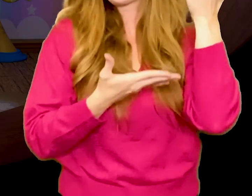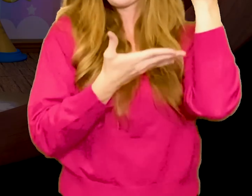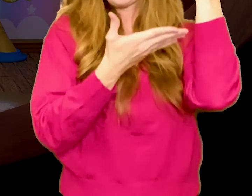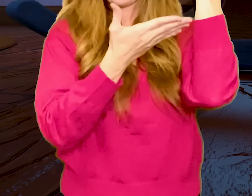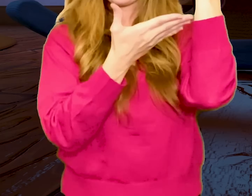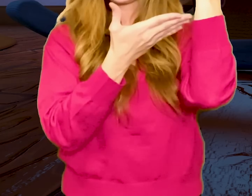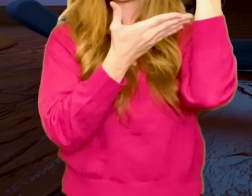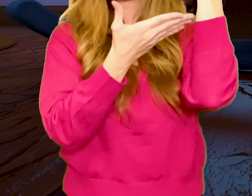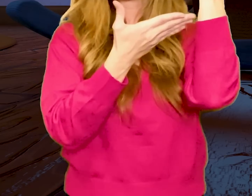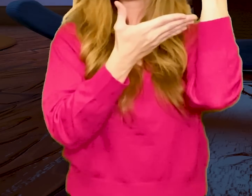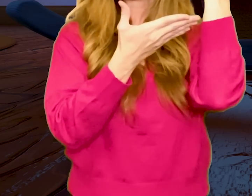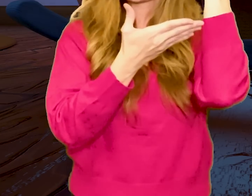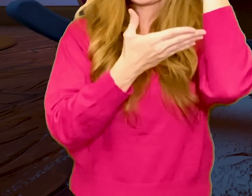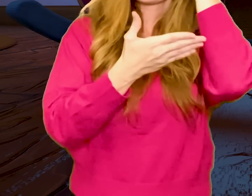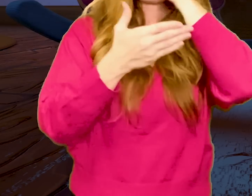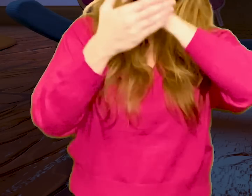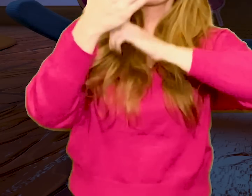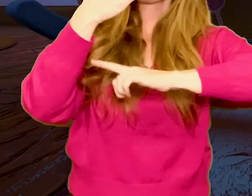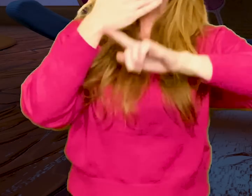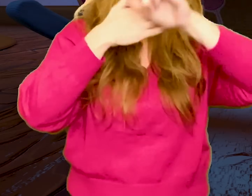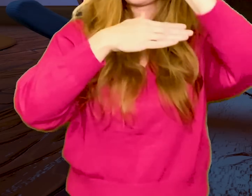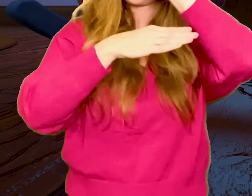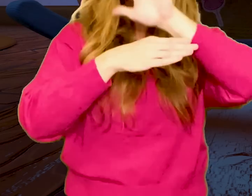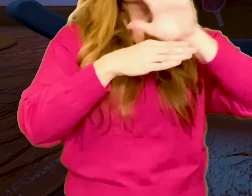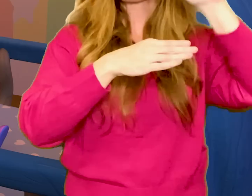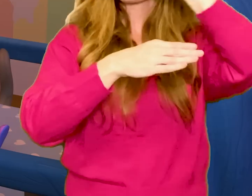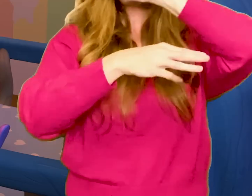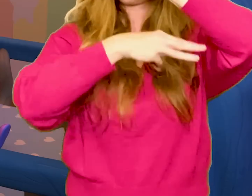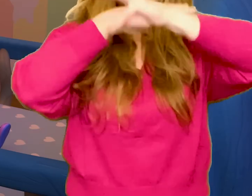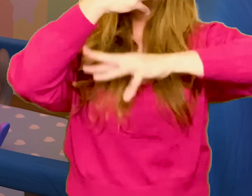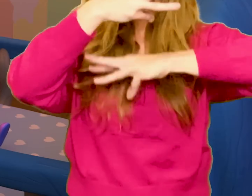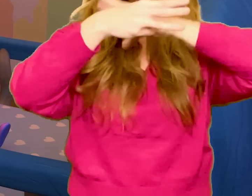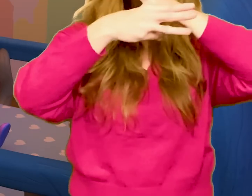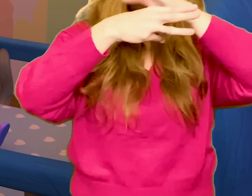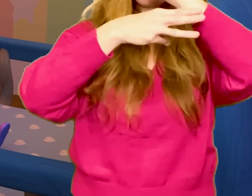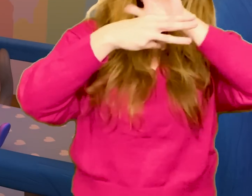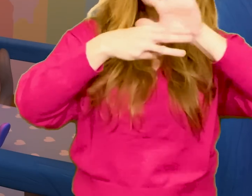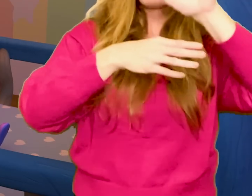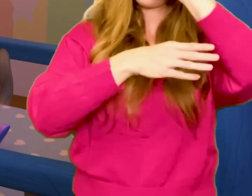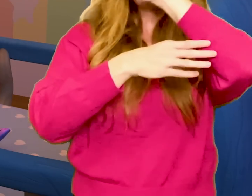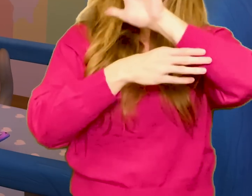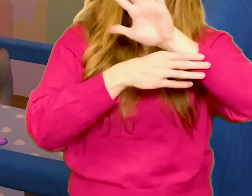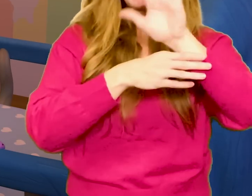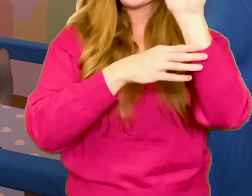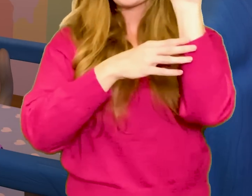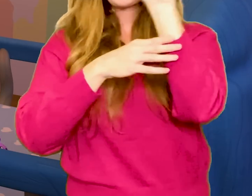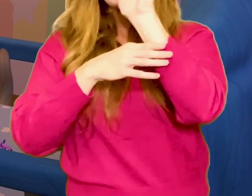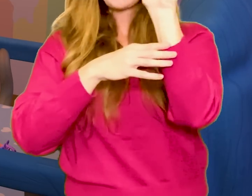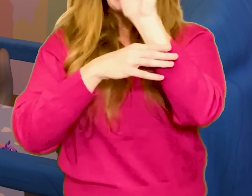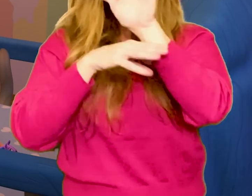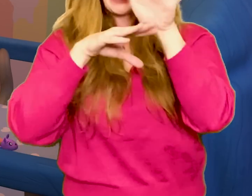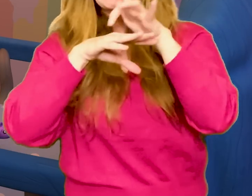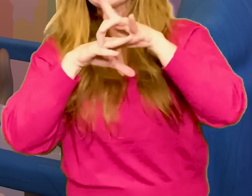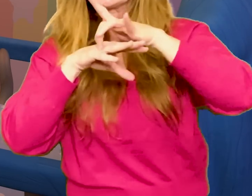are oh up up up the word so high like